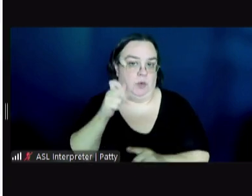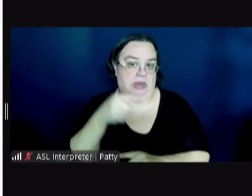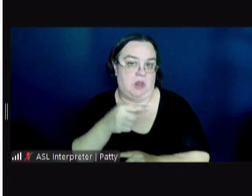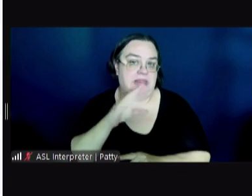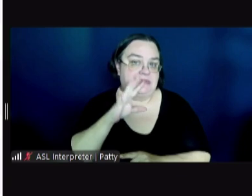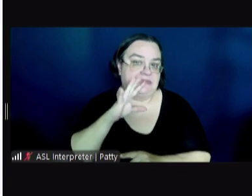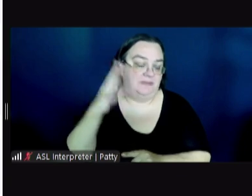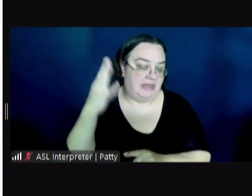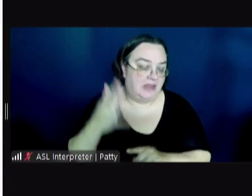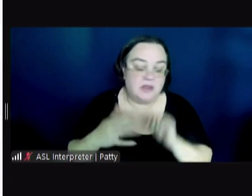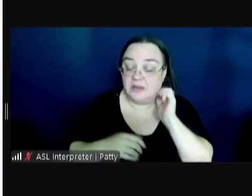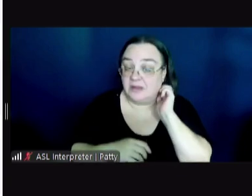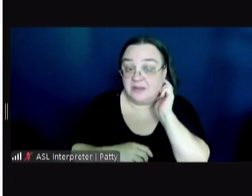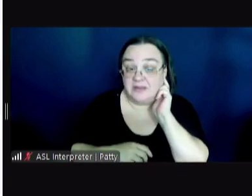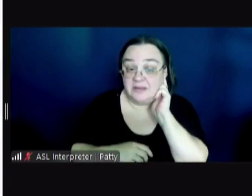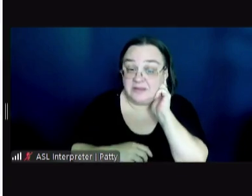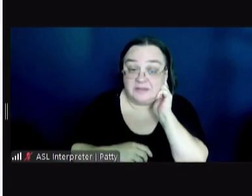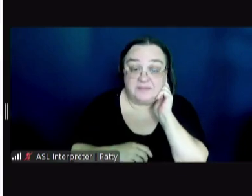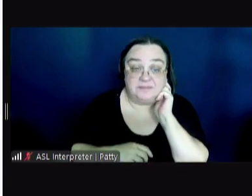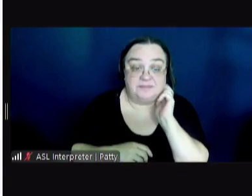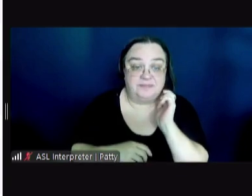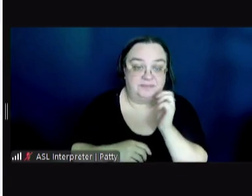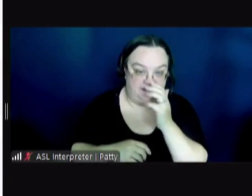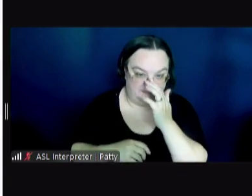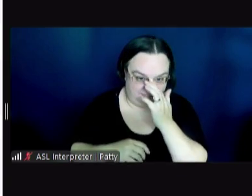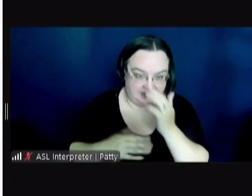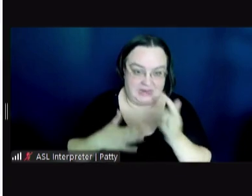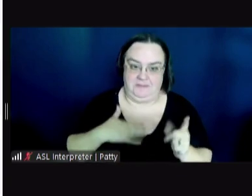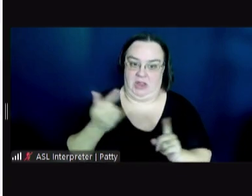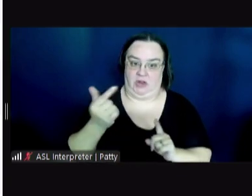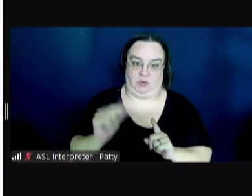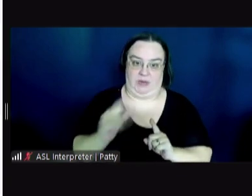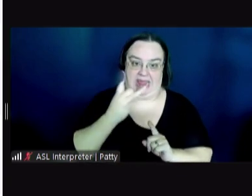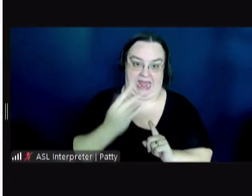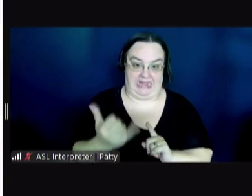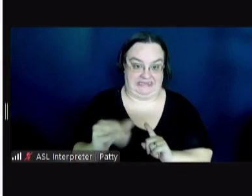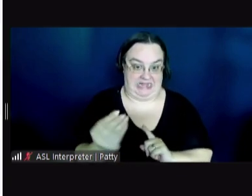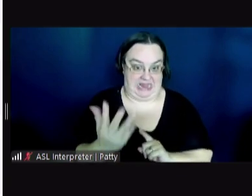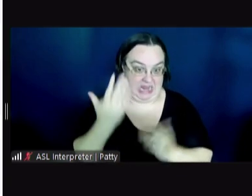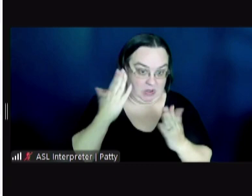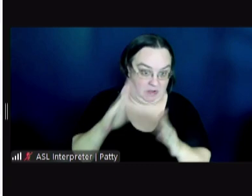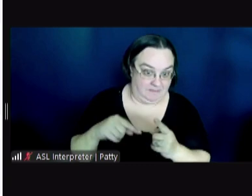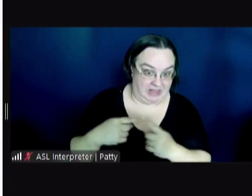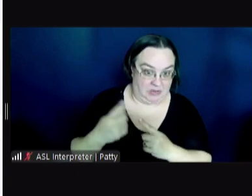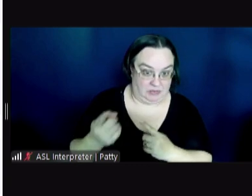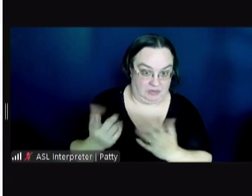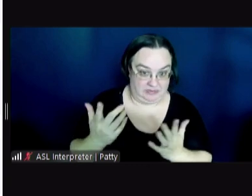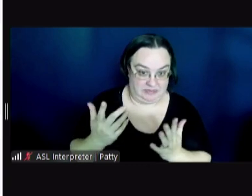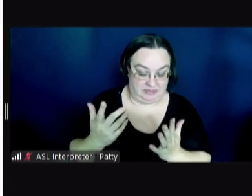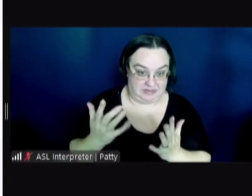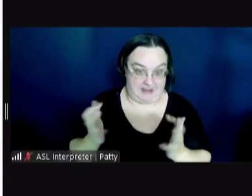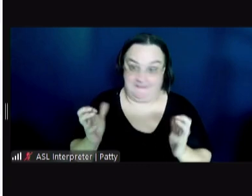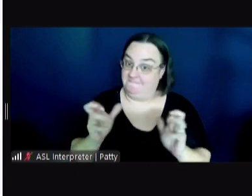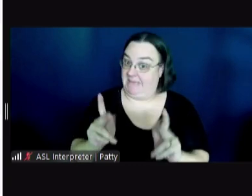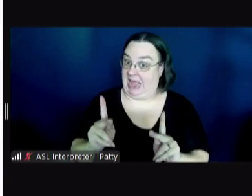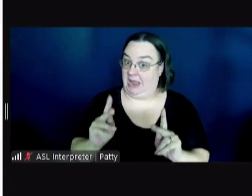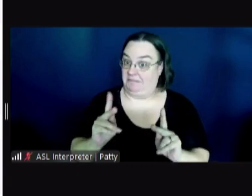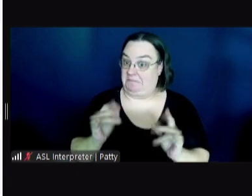My green light is still on. Yeah. I don't know if that, did that come back? Okay. It's magic. So